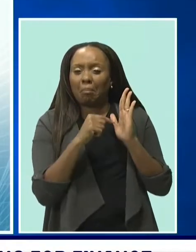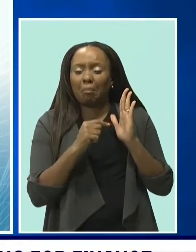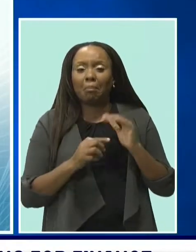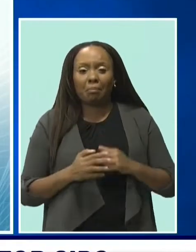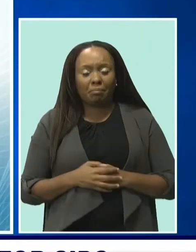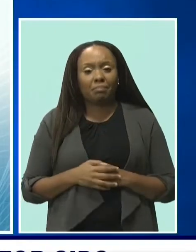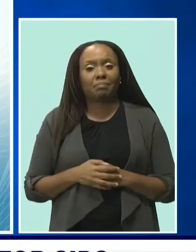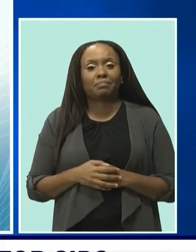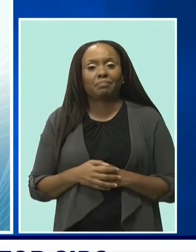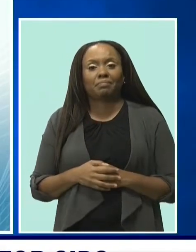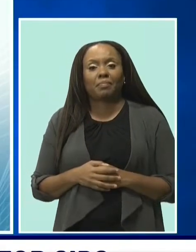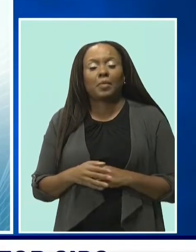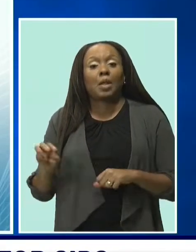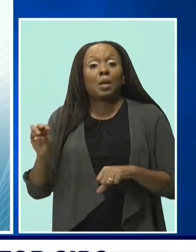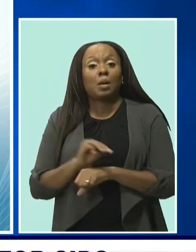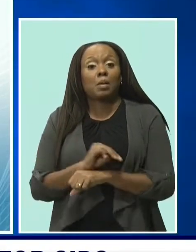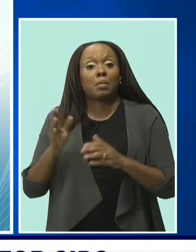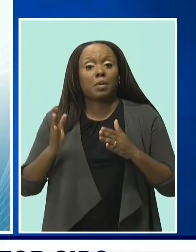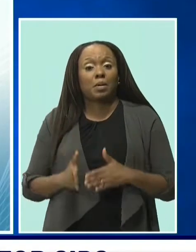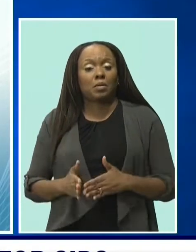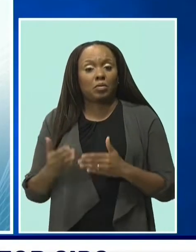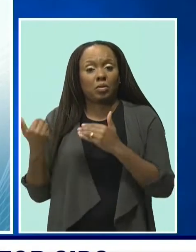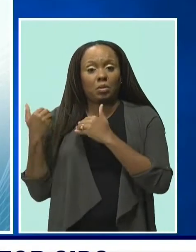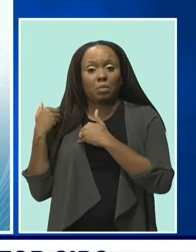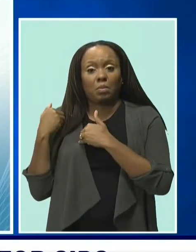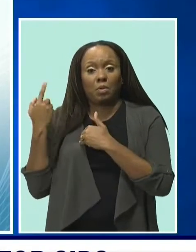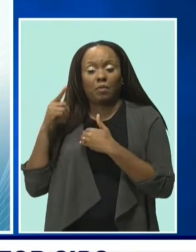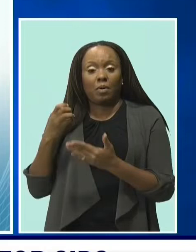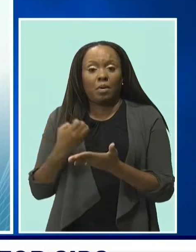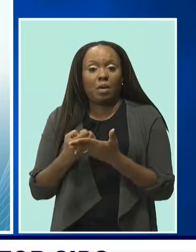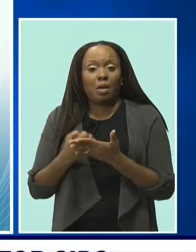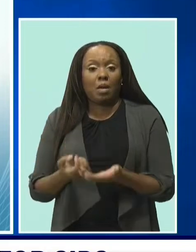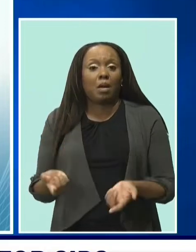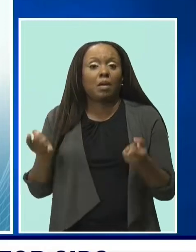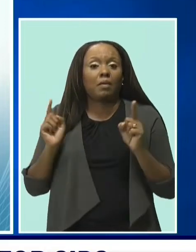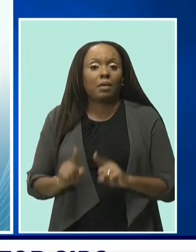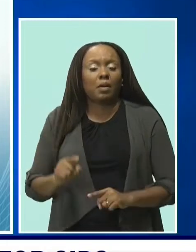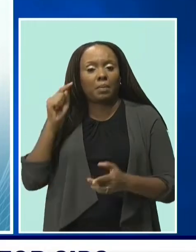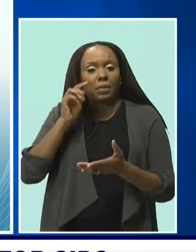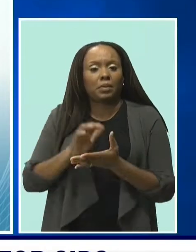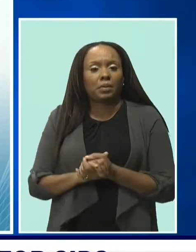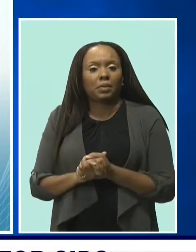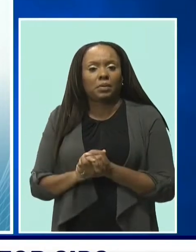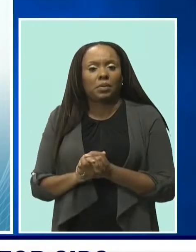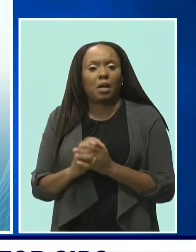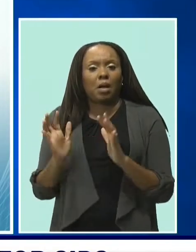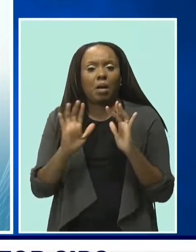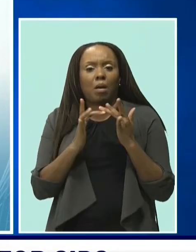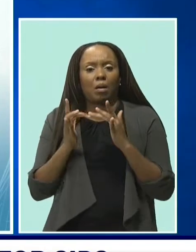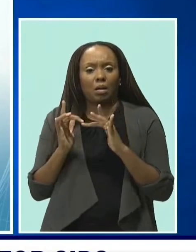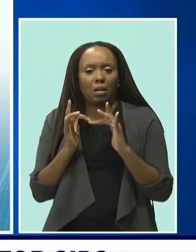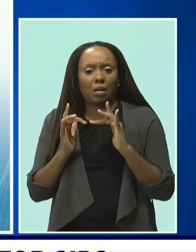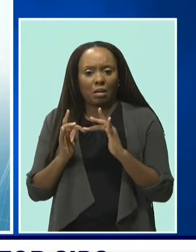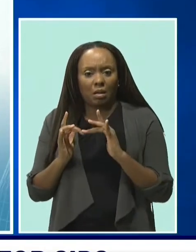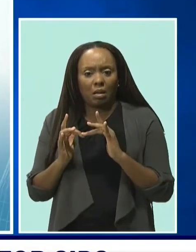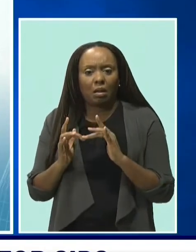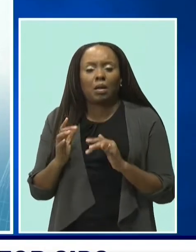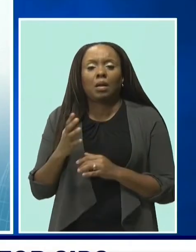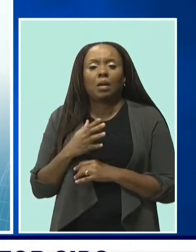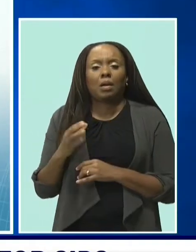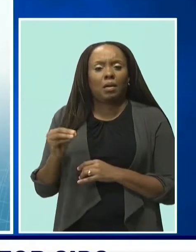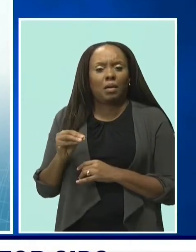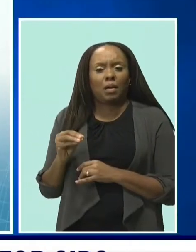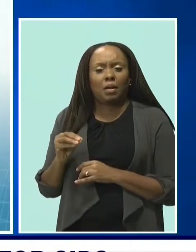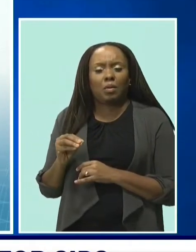Meanwhile, Minister in the Ministry of Economic Affairs and Investment, Marcia Cadell, believes the regulation of online marketplaces and a